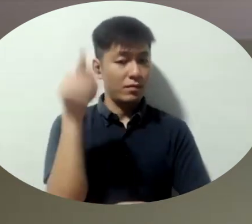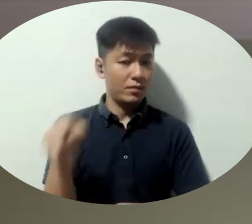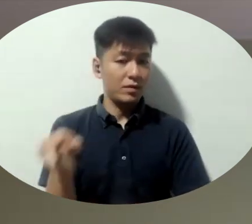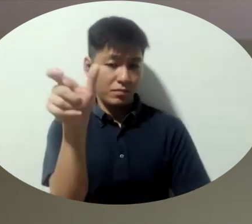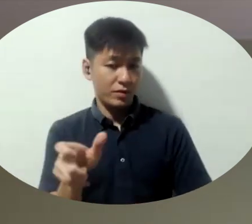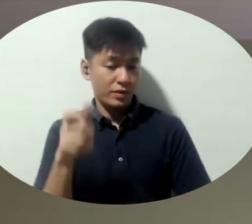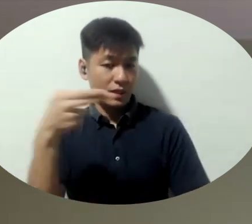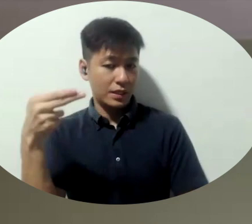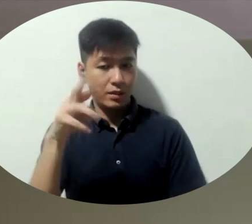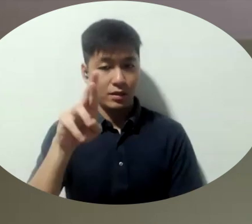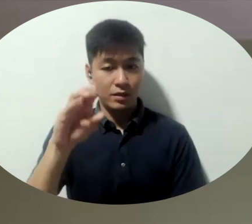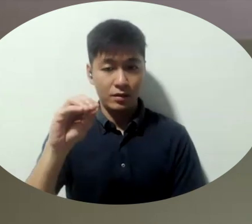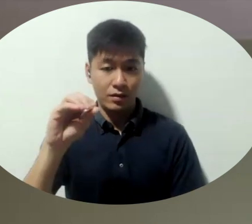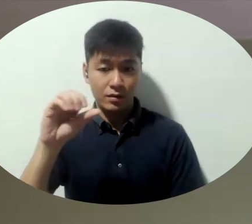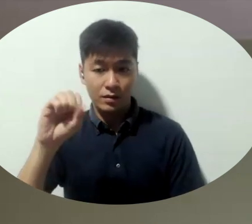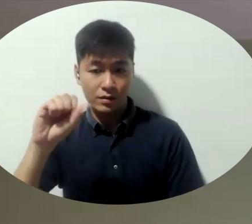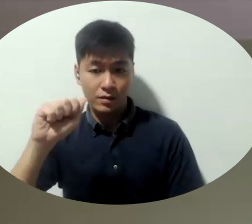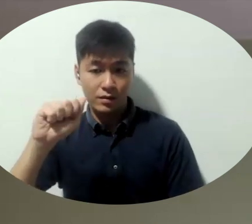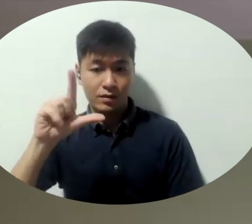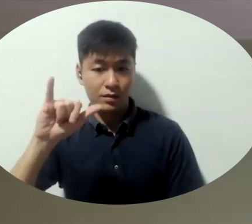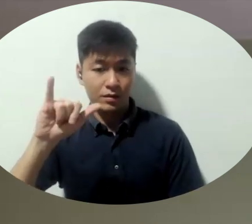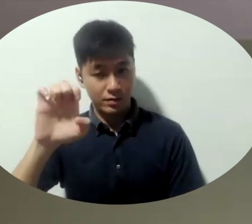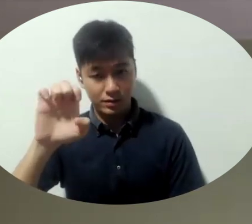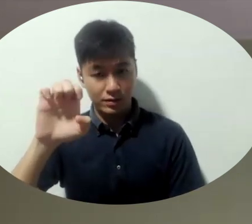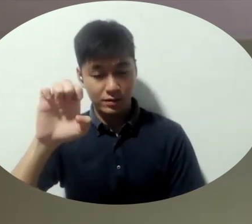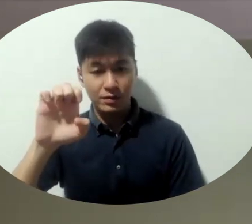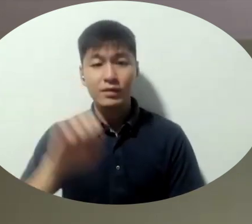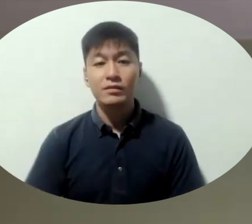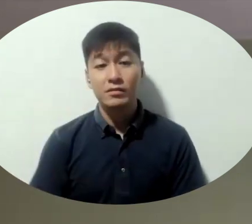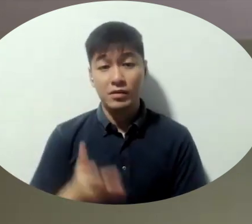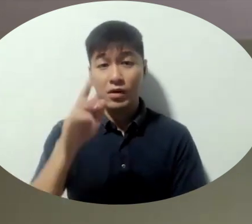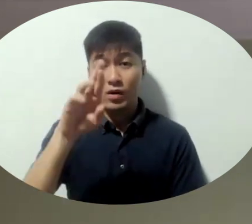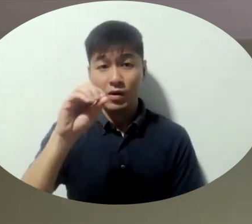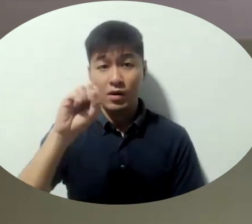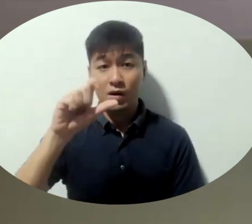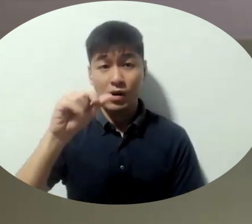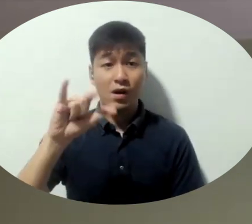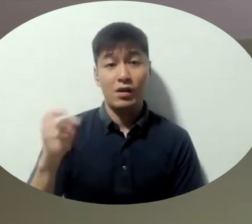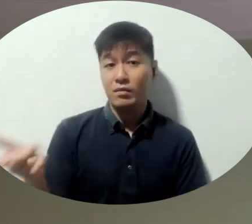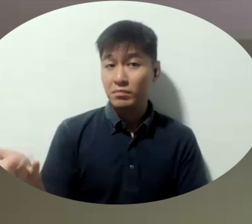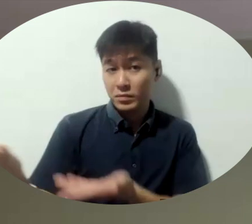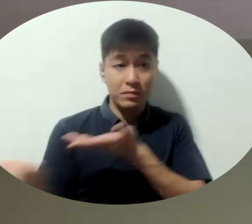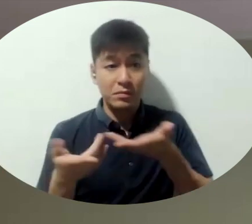if they're able to come on and share their thoughts.